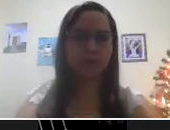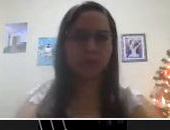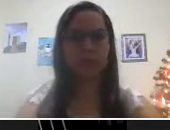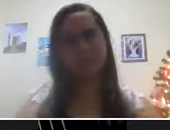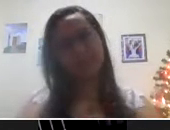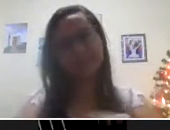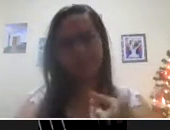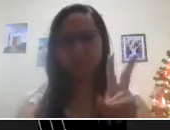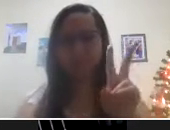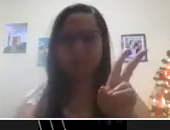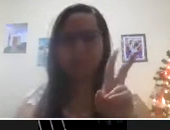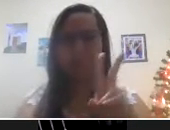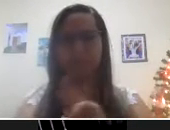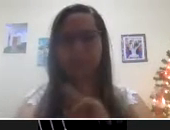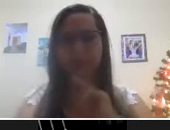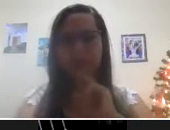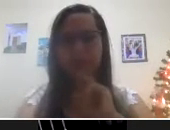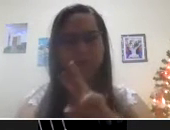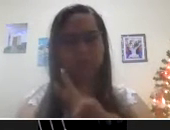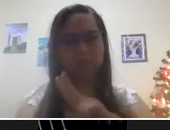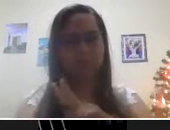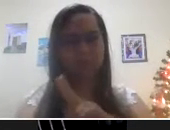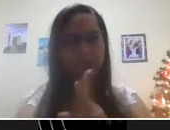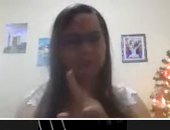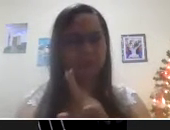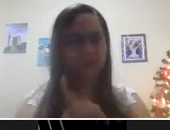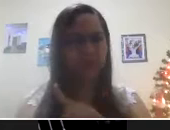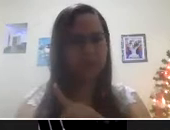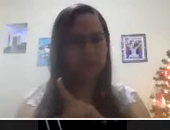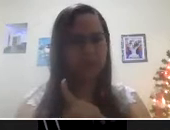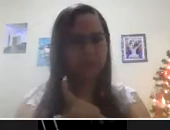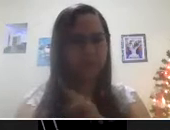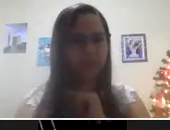Okay. Yes, both of them are correct. Las dos opciones serían